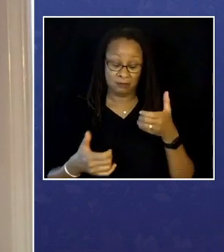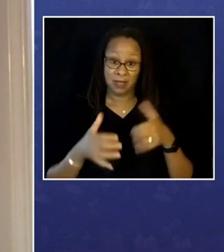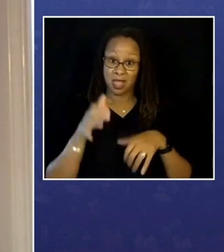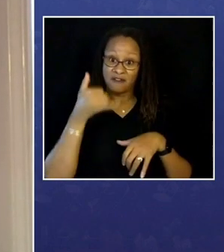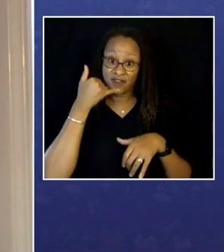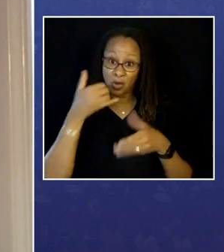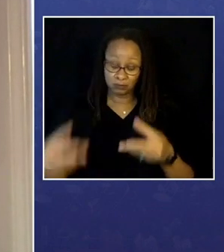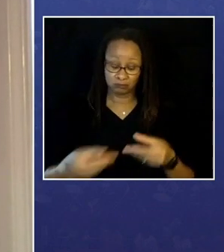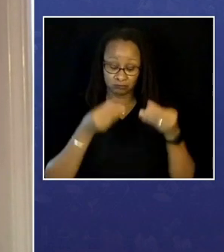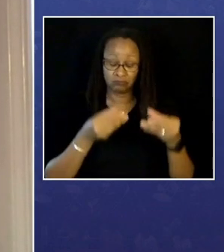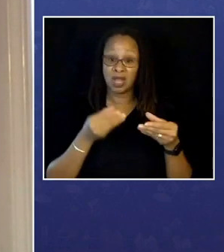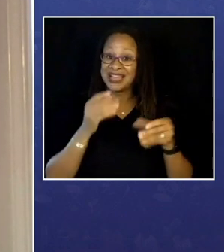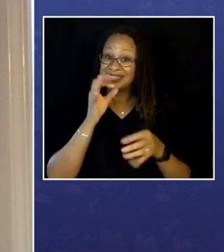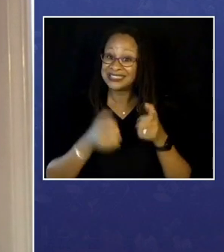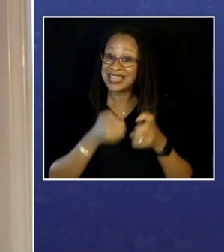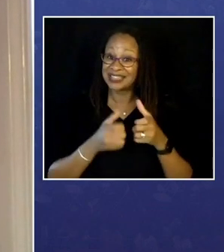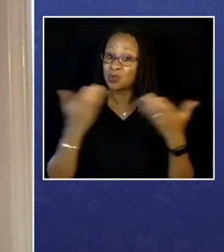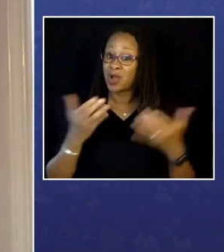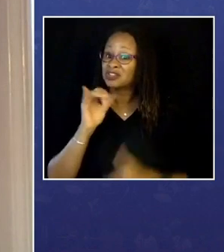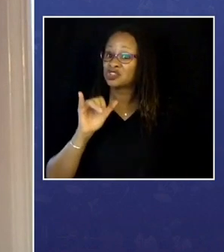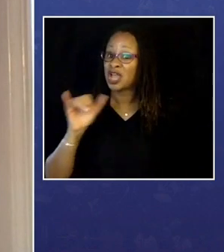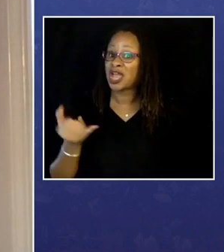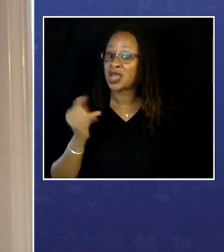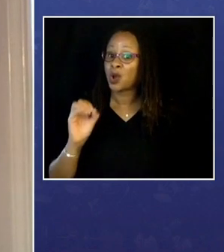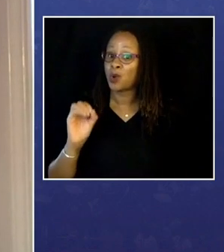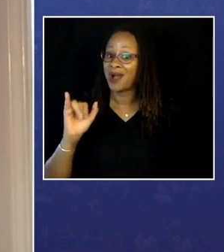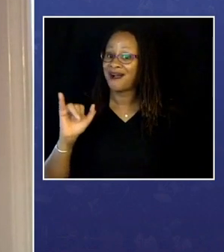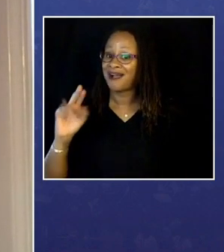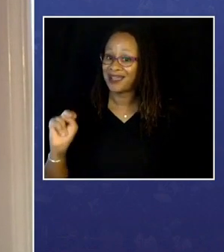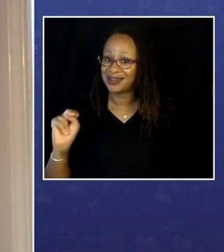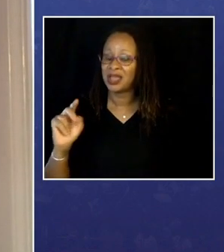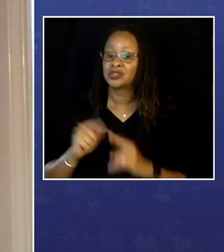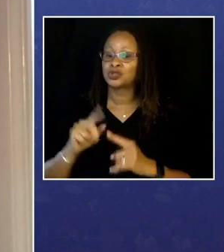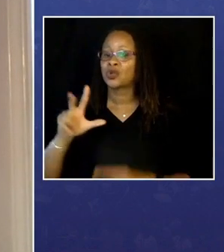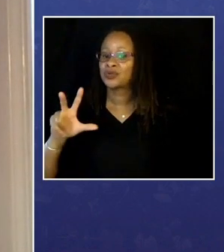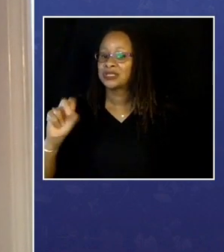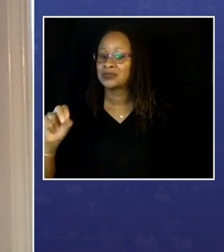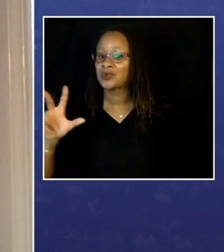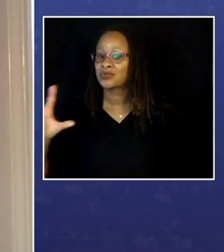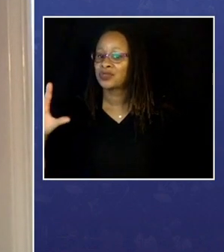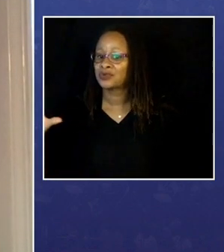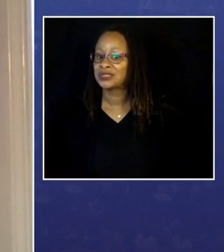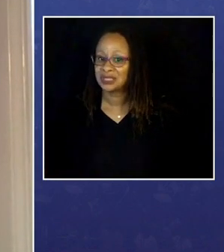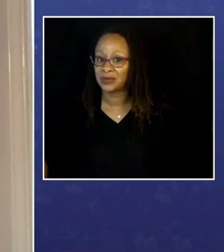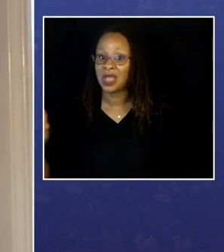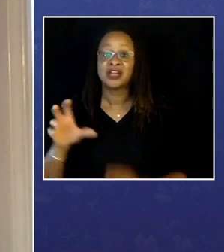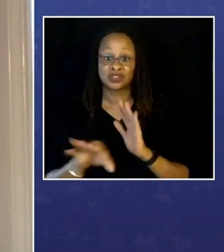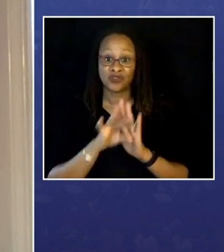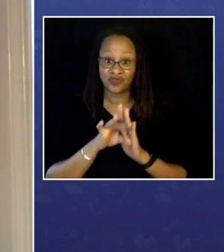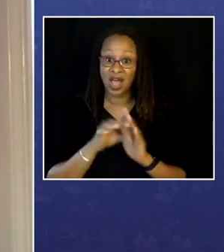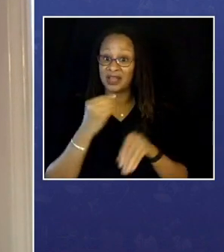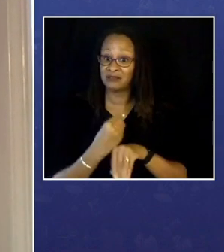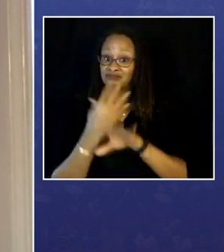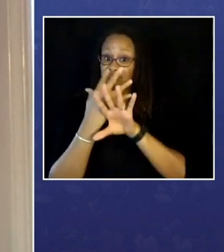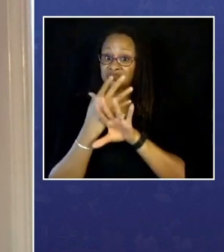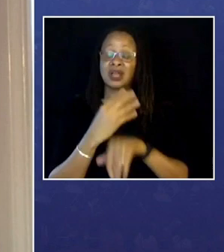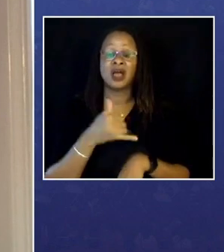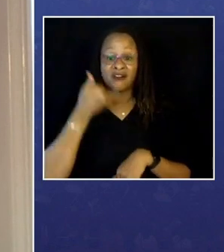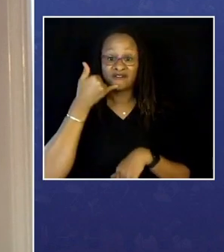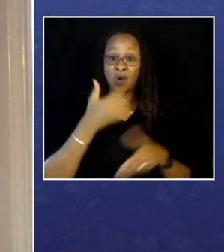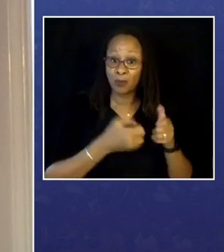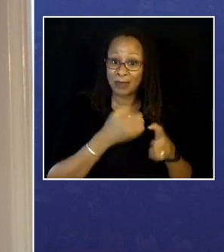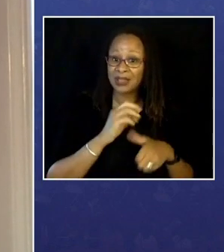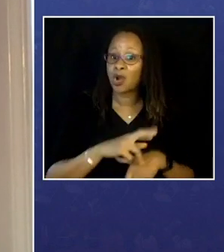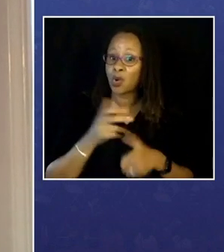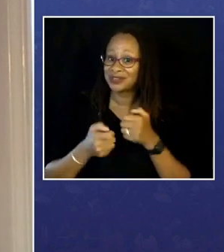that's J-O-I-N, to 30330 to find a virtual phone bank or text bank and to download the Vote Joe